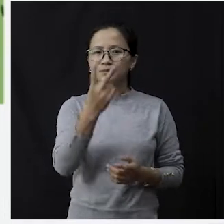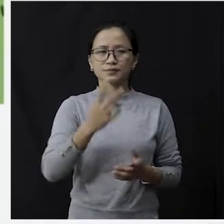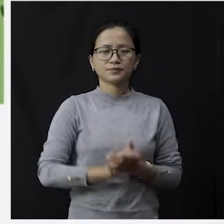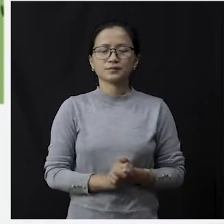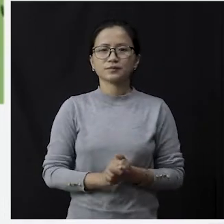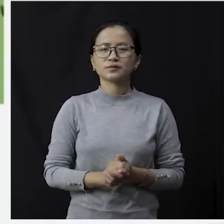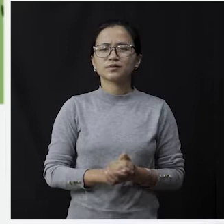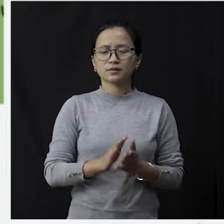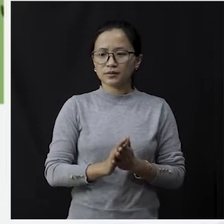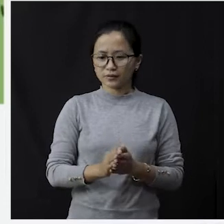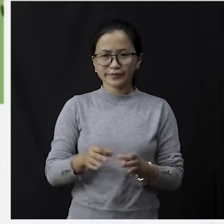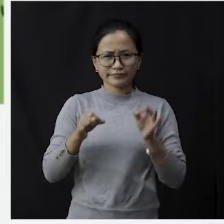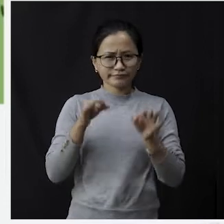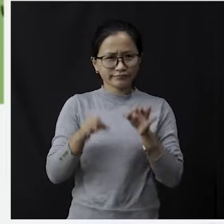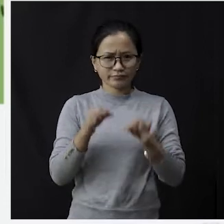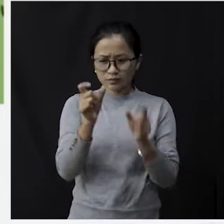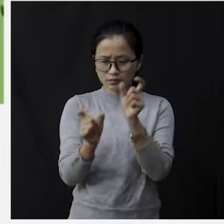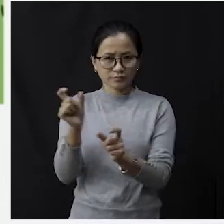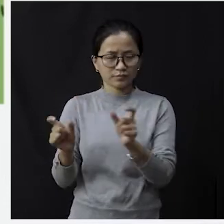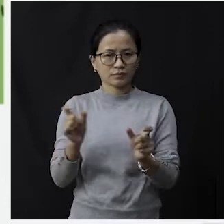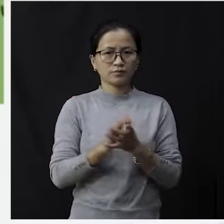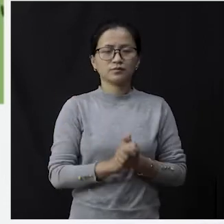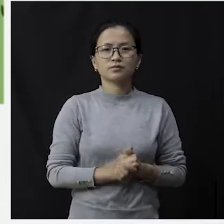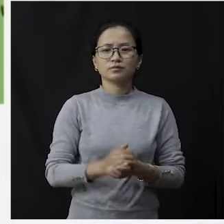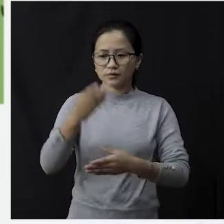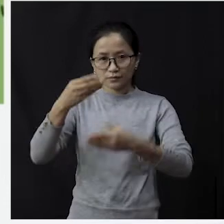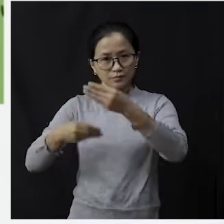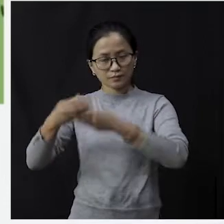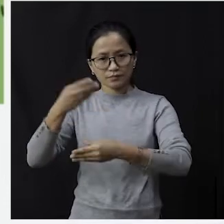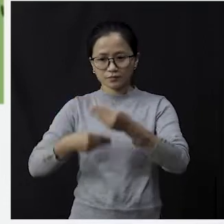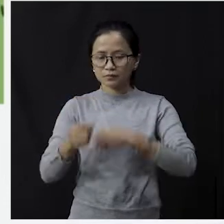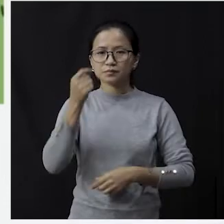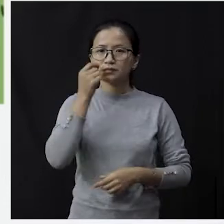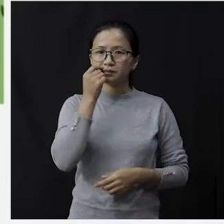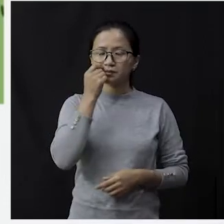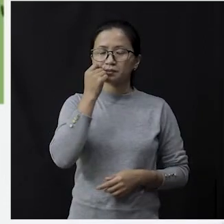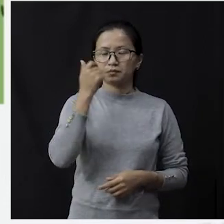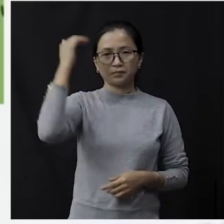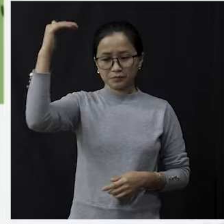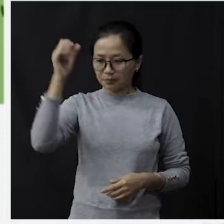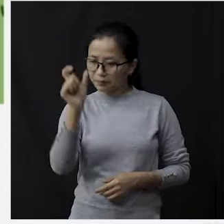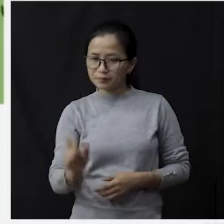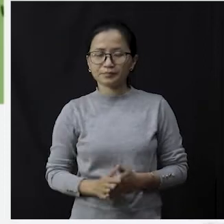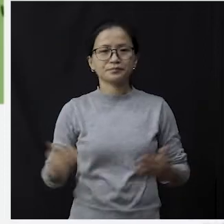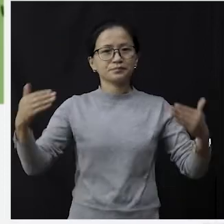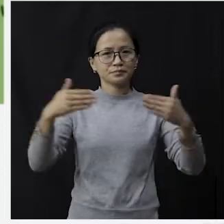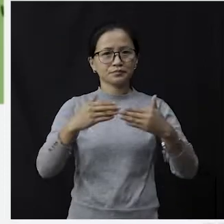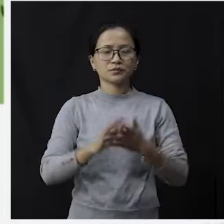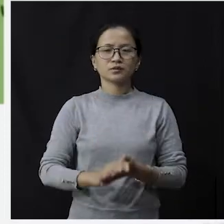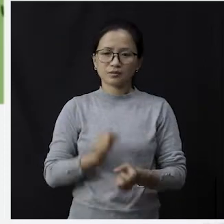see a milkman delivering a milk to your home, and you can even meet